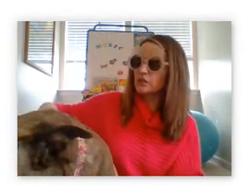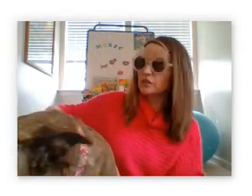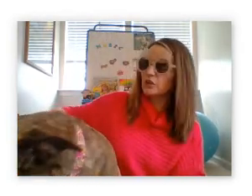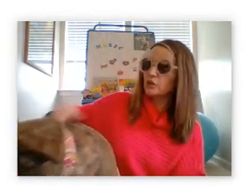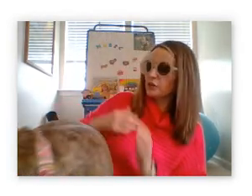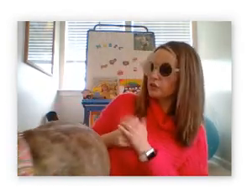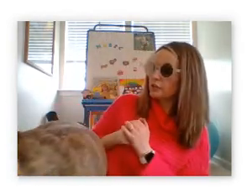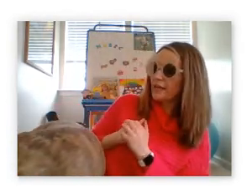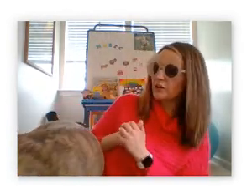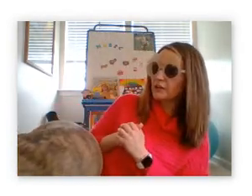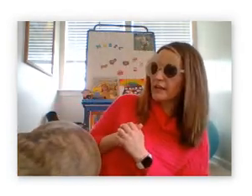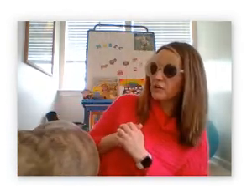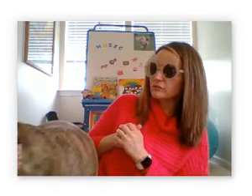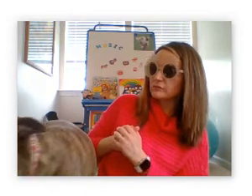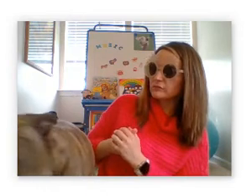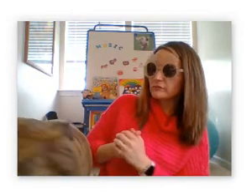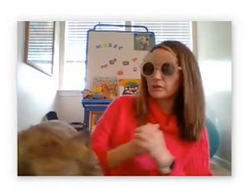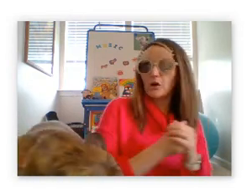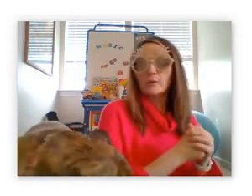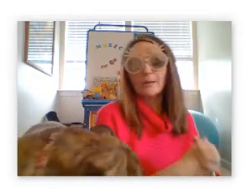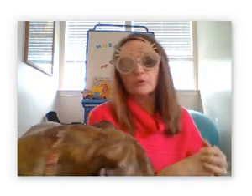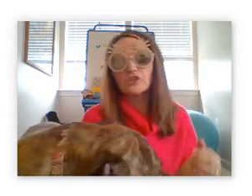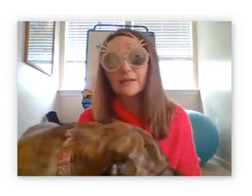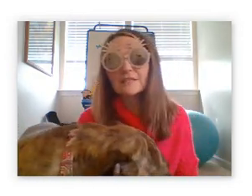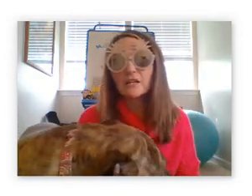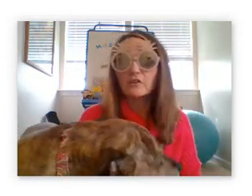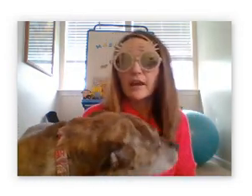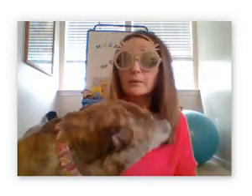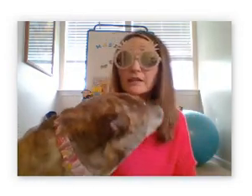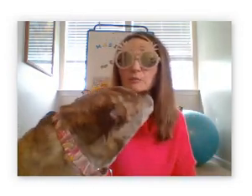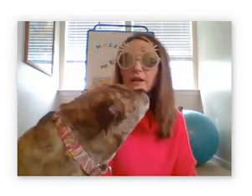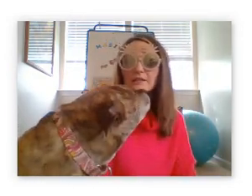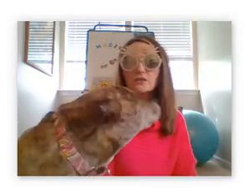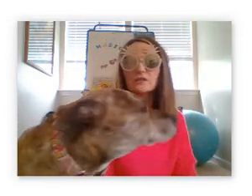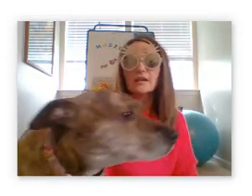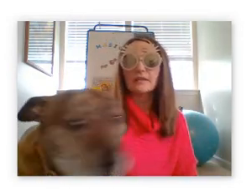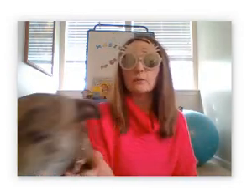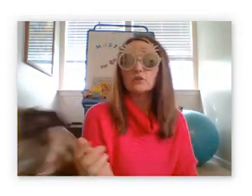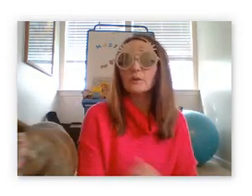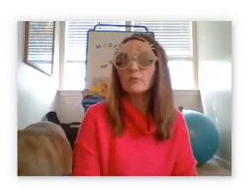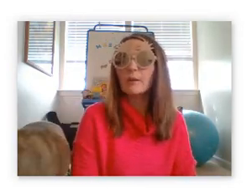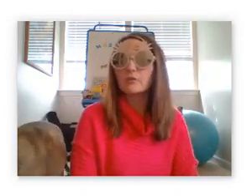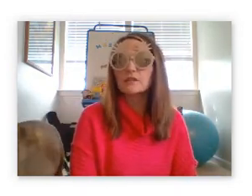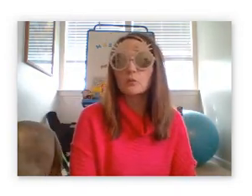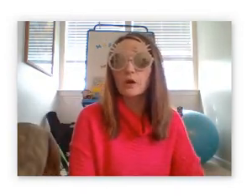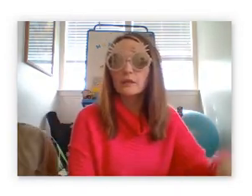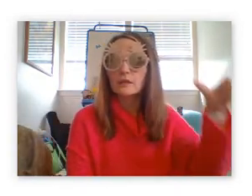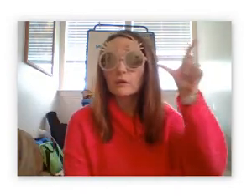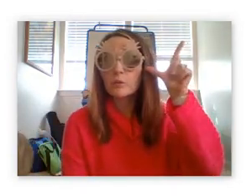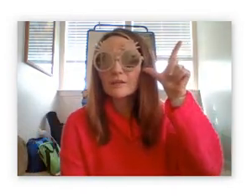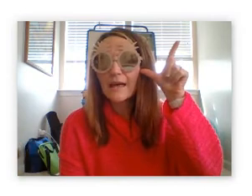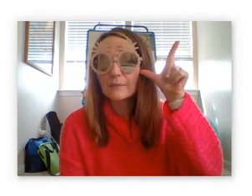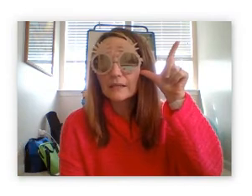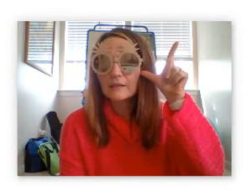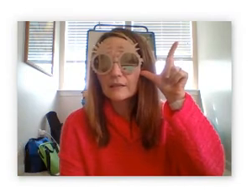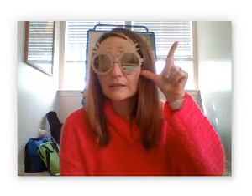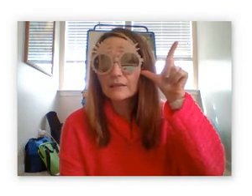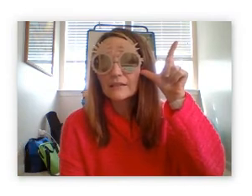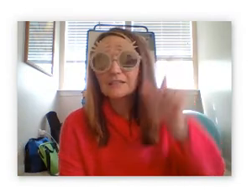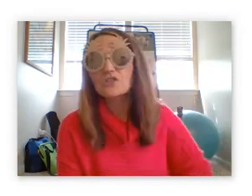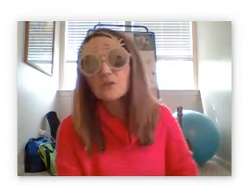language. Coda, are you going to head on out? All right, well, she might stick around, but let's practice our sign language. We remember this one. What does that